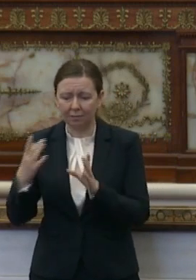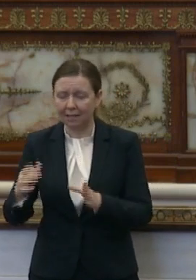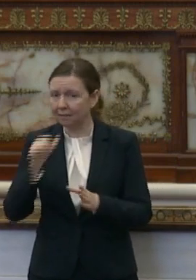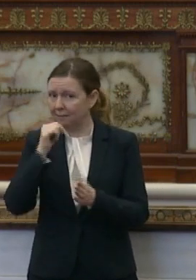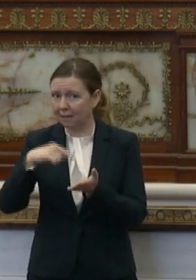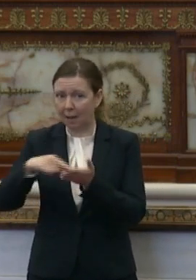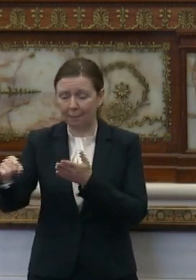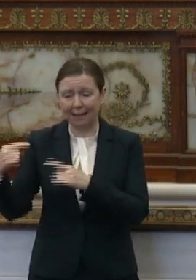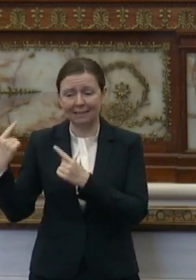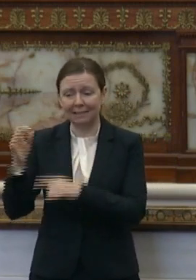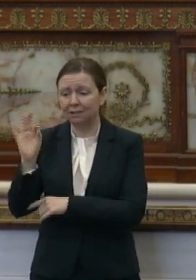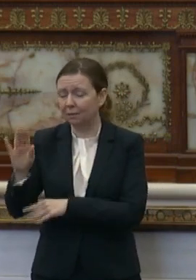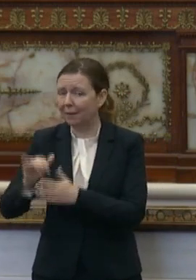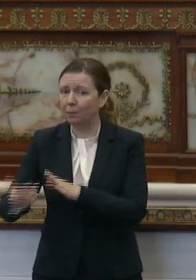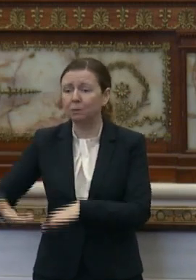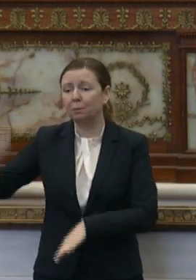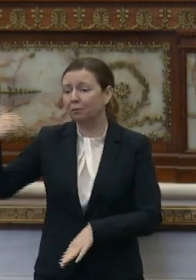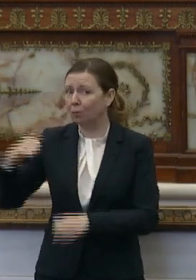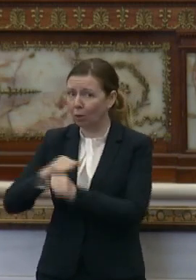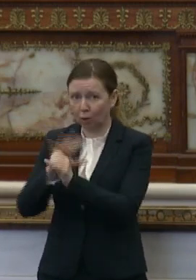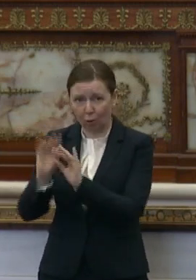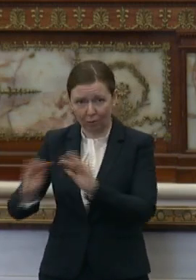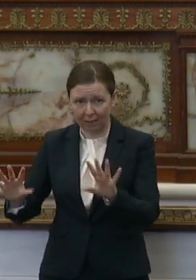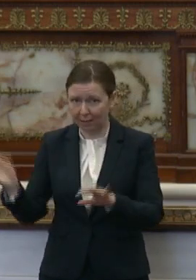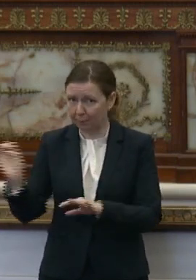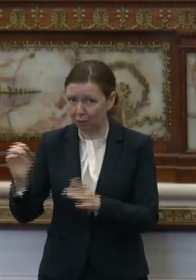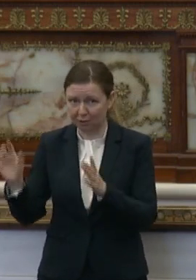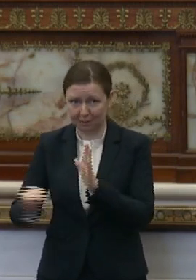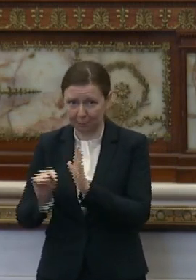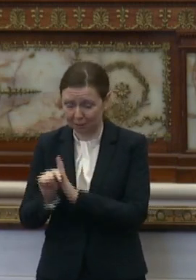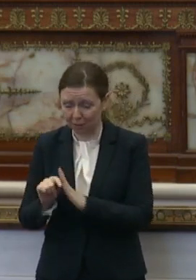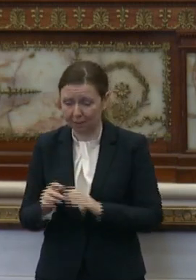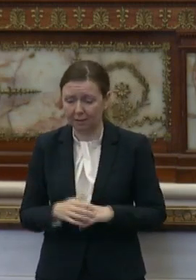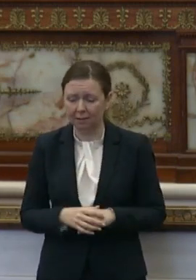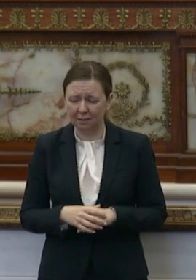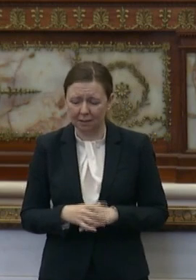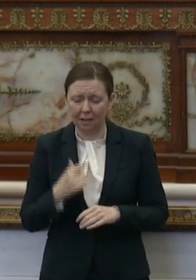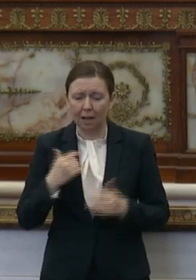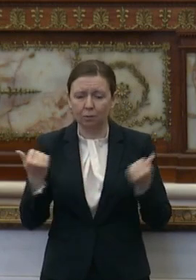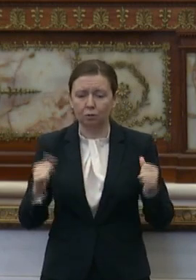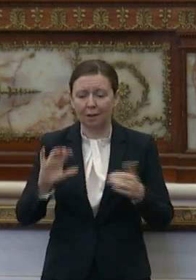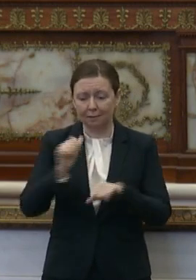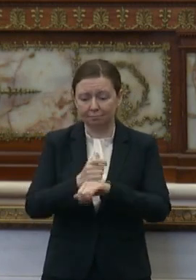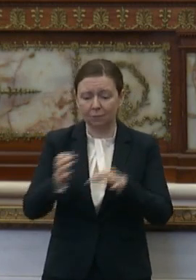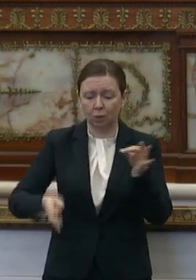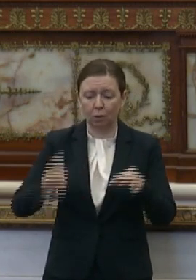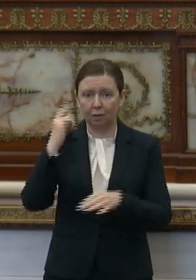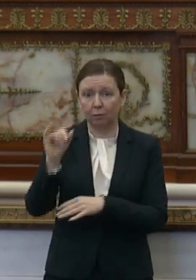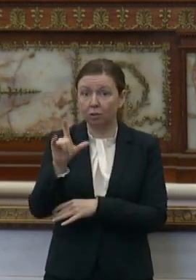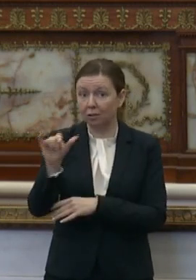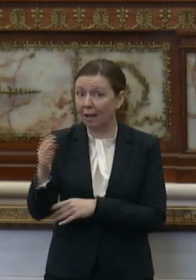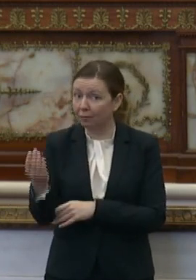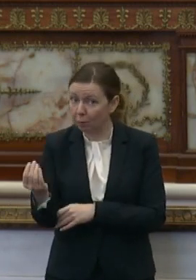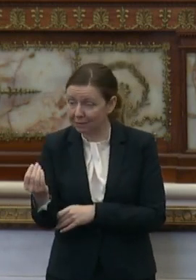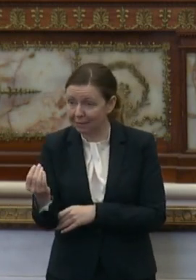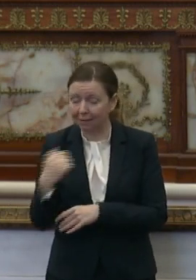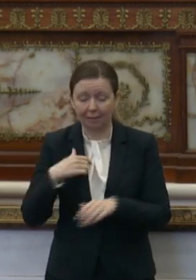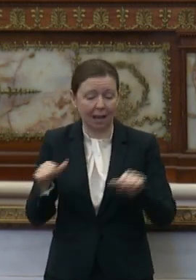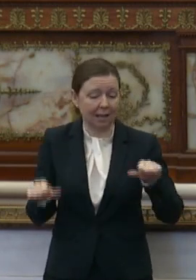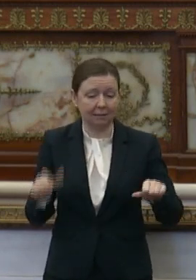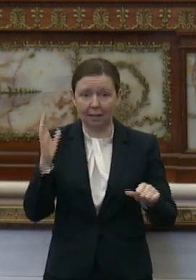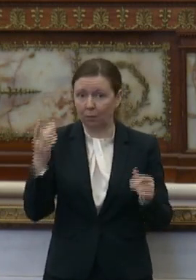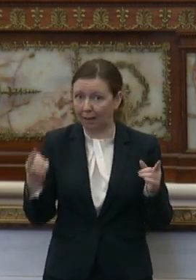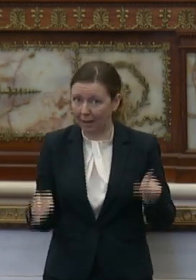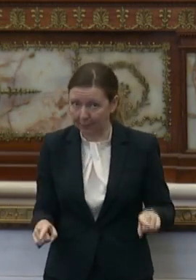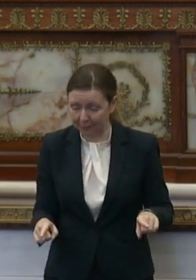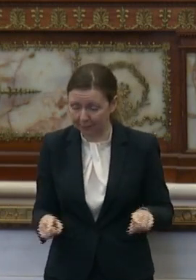That predates any COVID-19 emergency period. I was finally able to get a court date scheduled for July the 14th, which I doubt very seriously